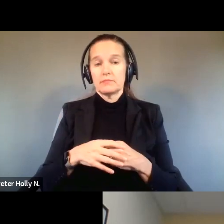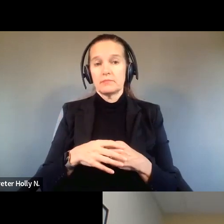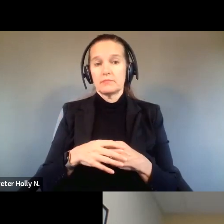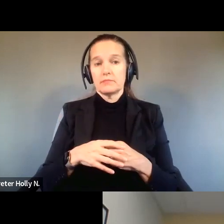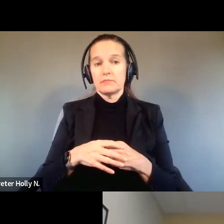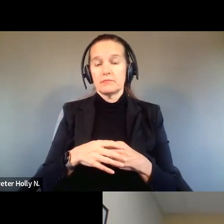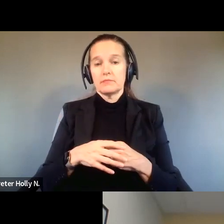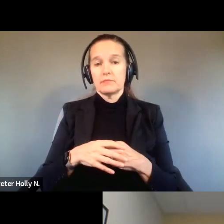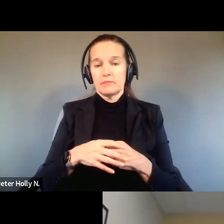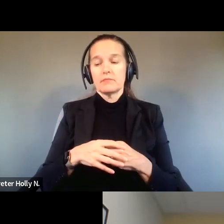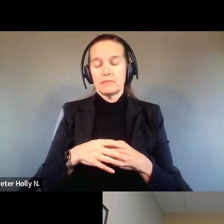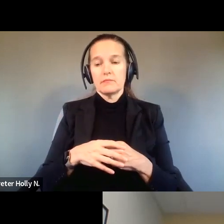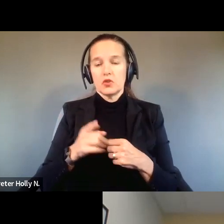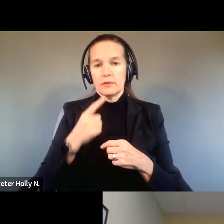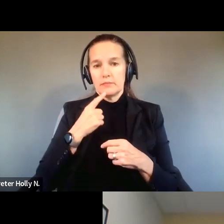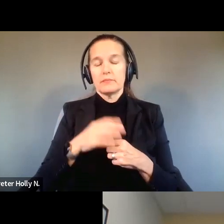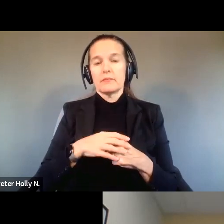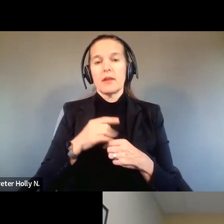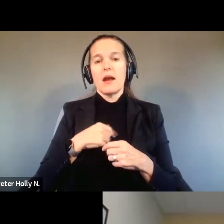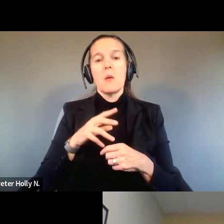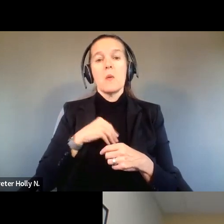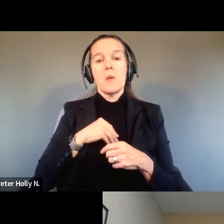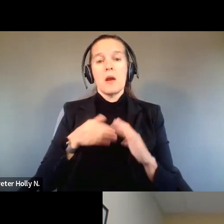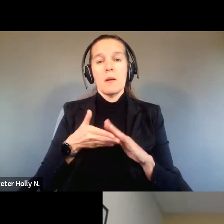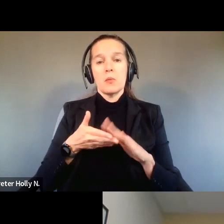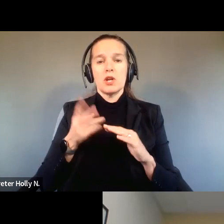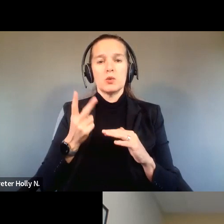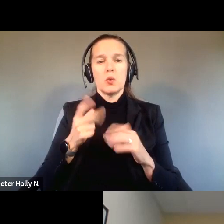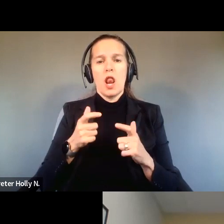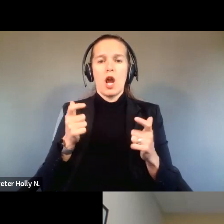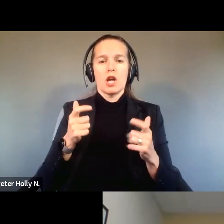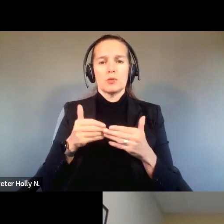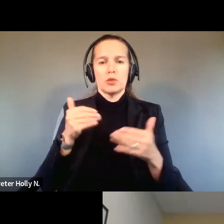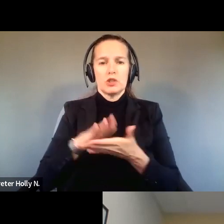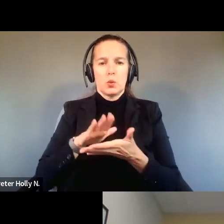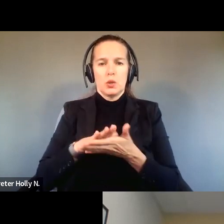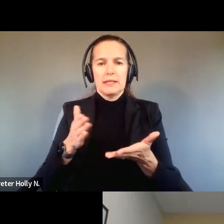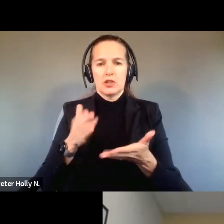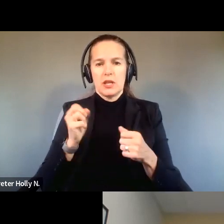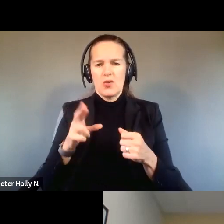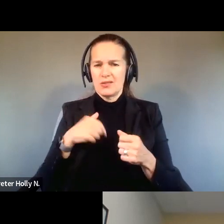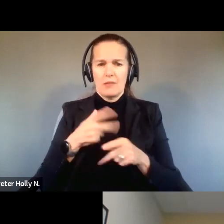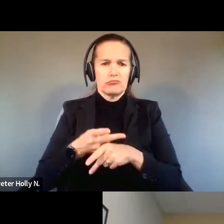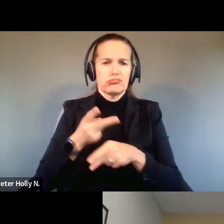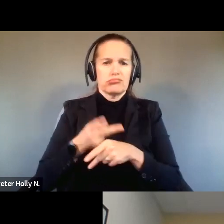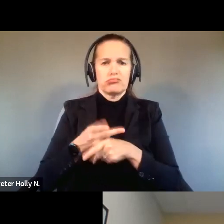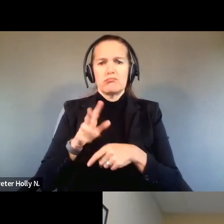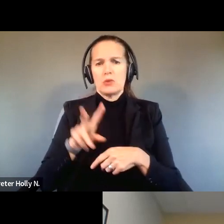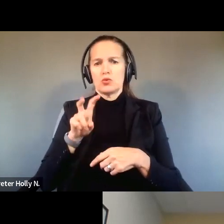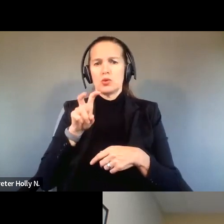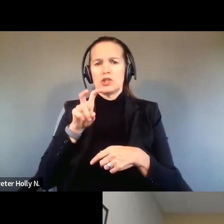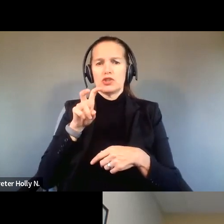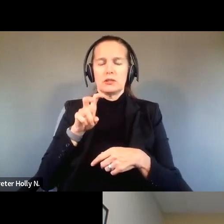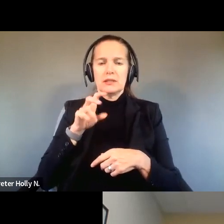she owns and operates. She says, I own and operate 2 large preschools in Santa Rosa. I care for about 200 of our county's 2